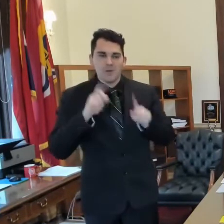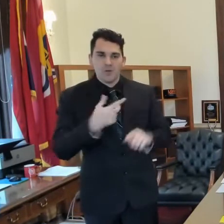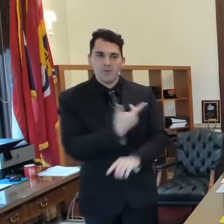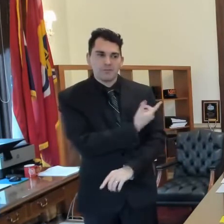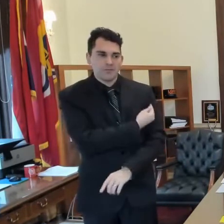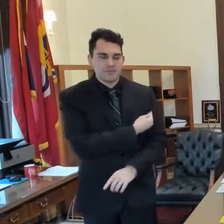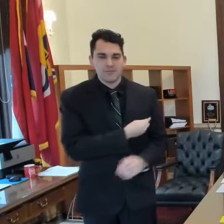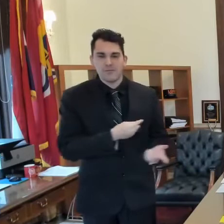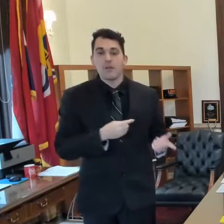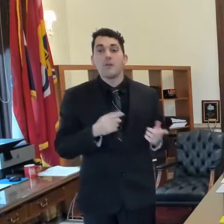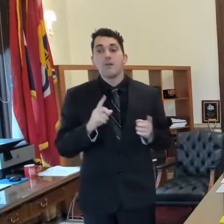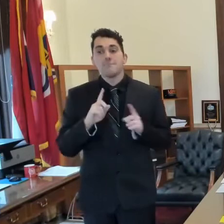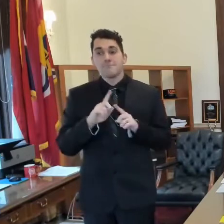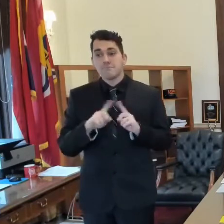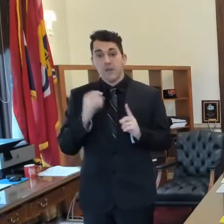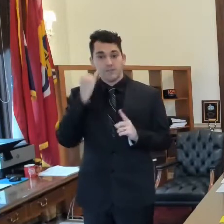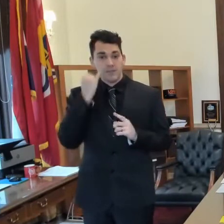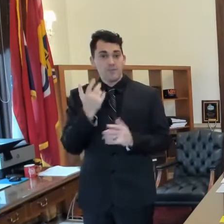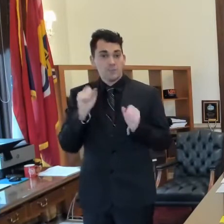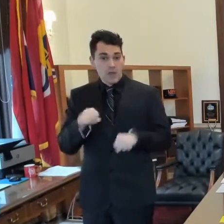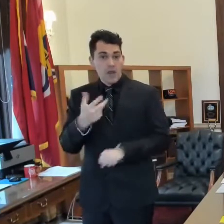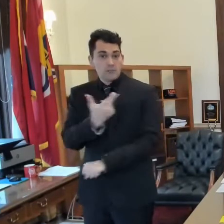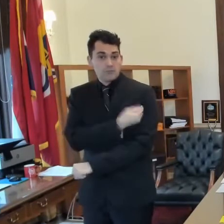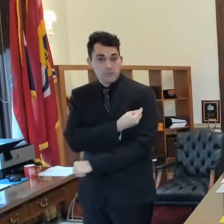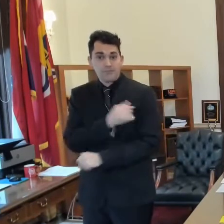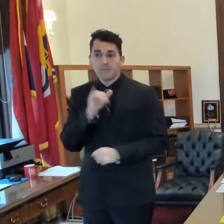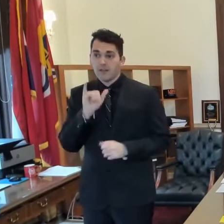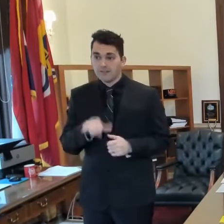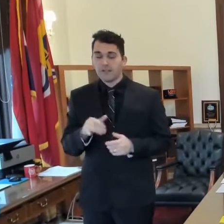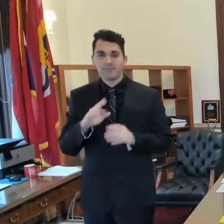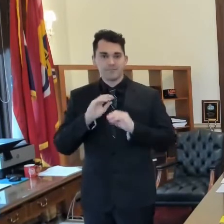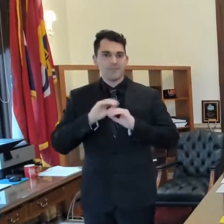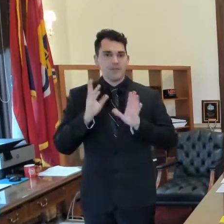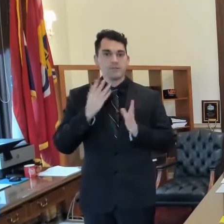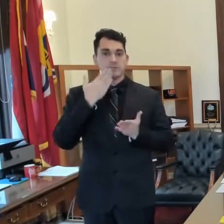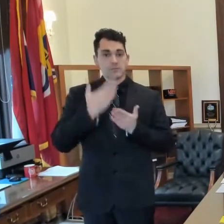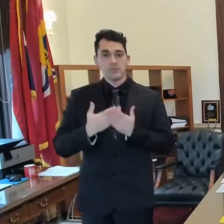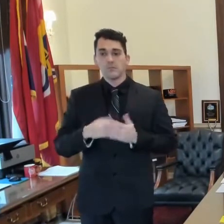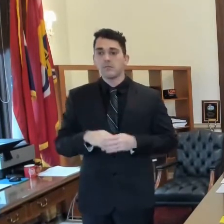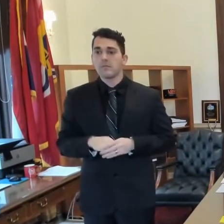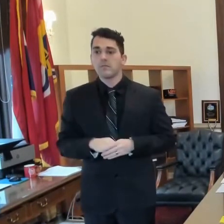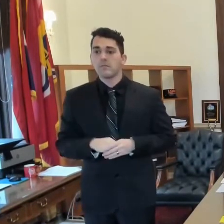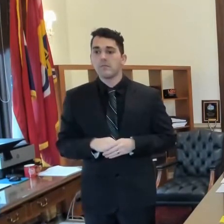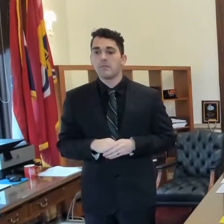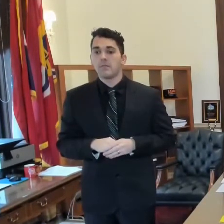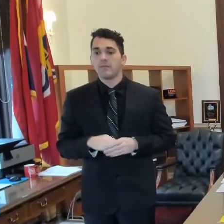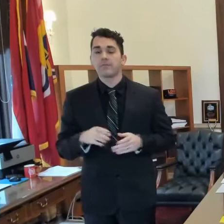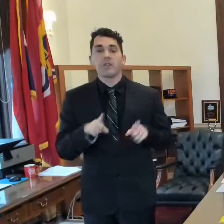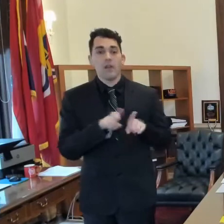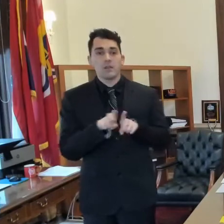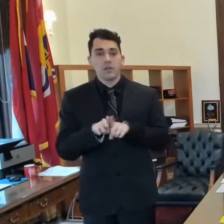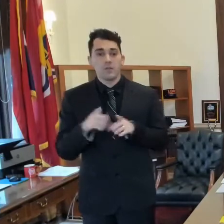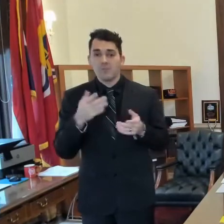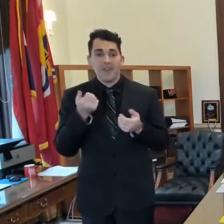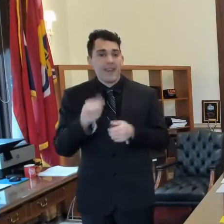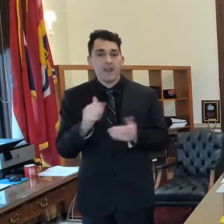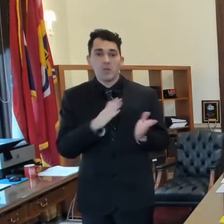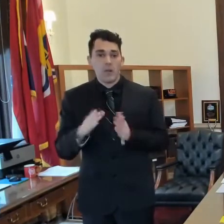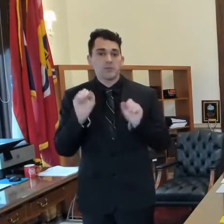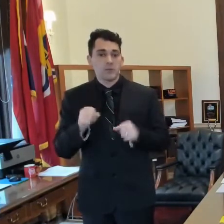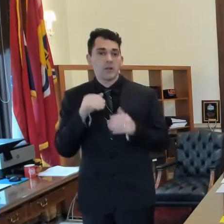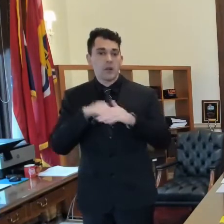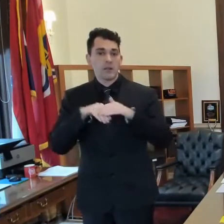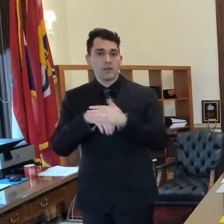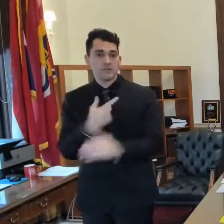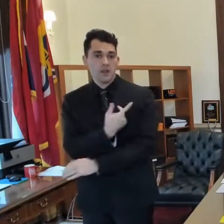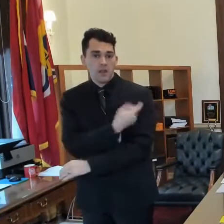you, and that's good too. However you're able to access the vaccine is good. We got a